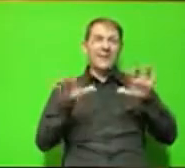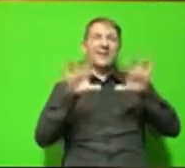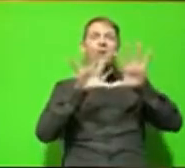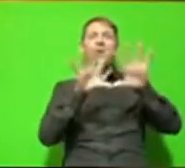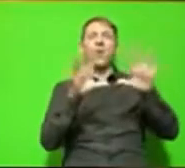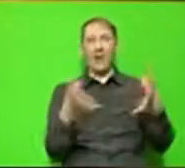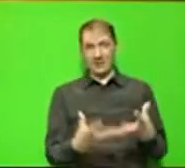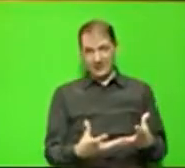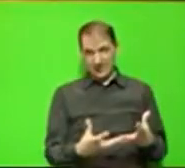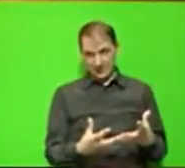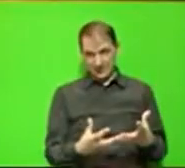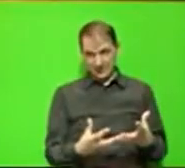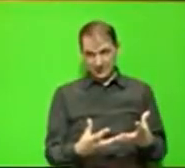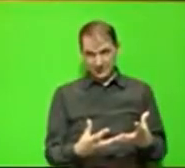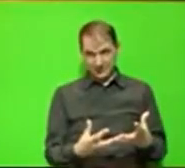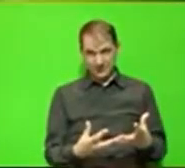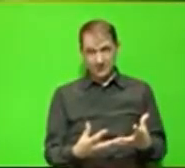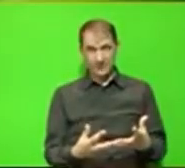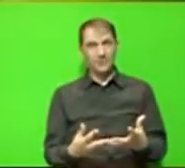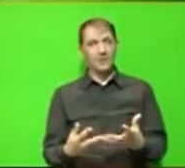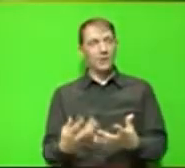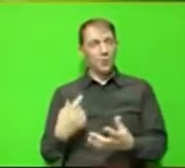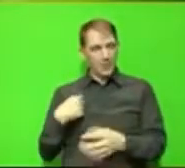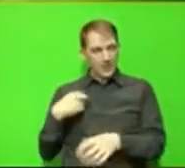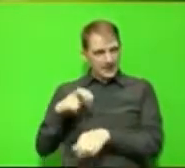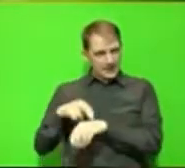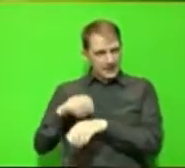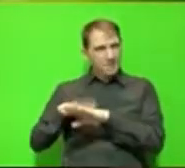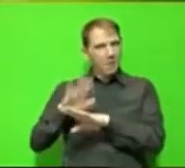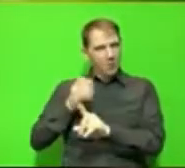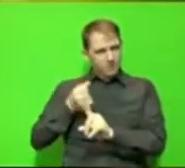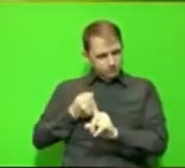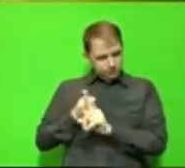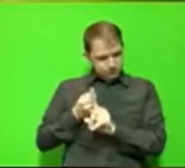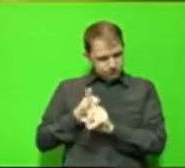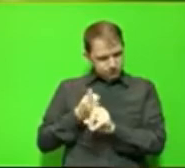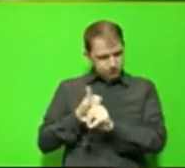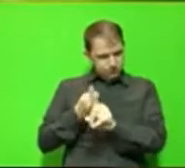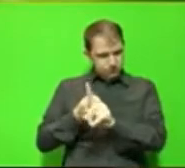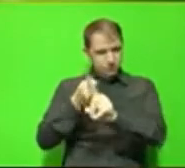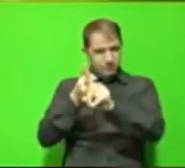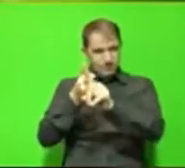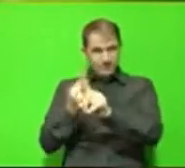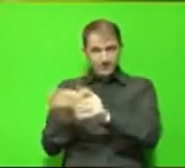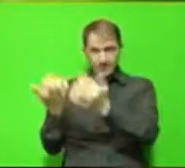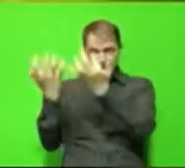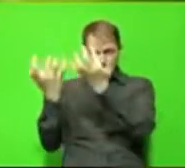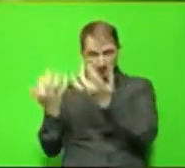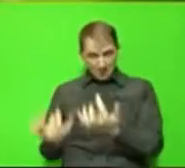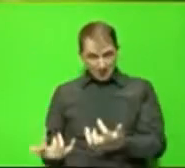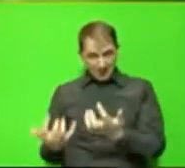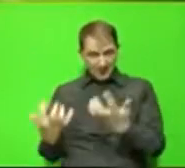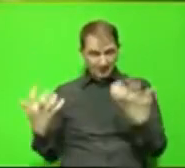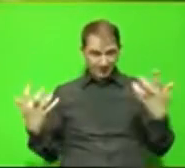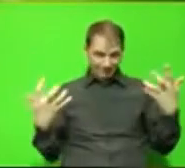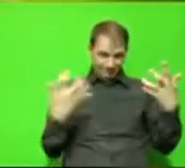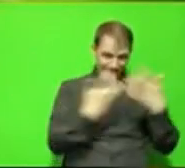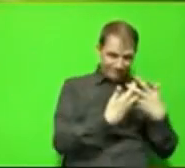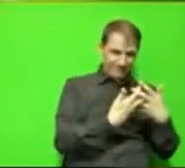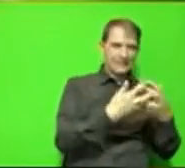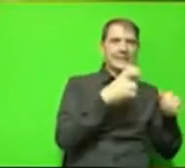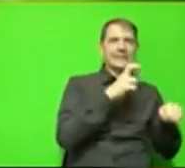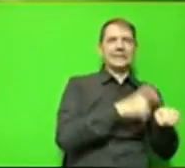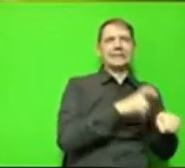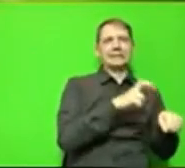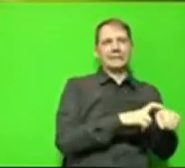also advocate for gender-responsive budgeting and expanding women's participation in decision-making. Third, today